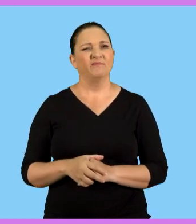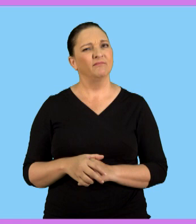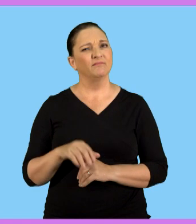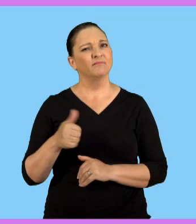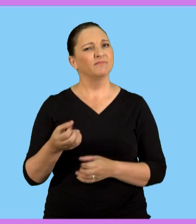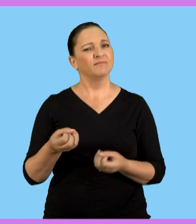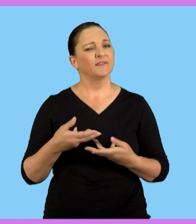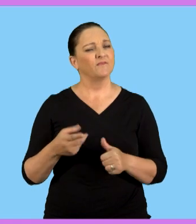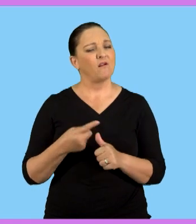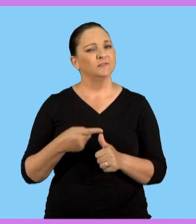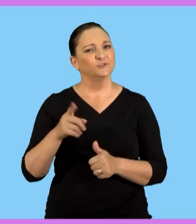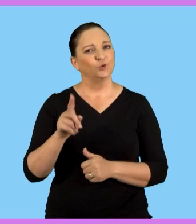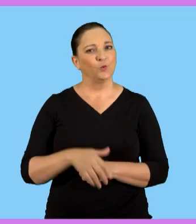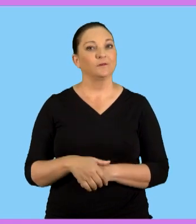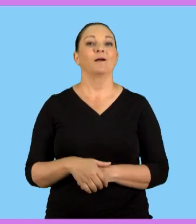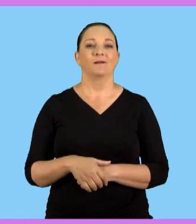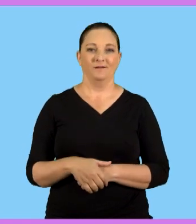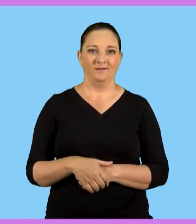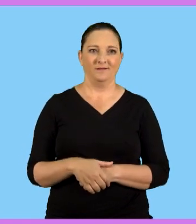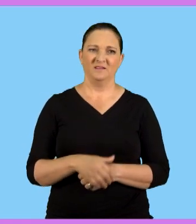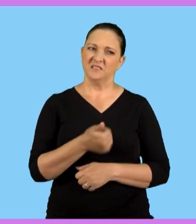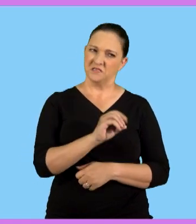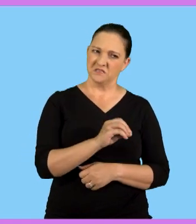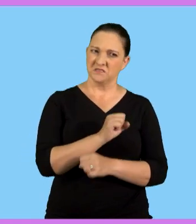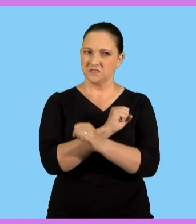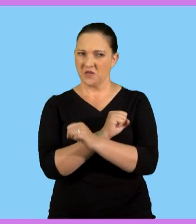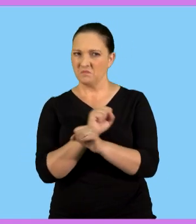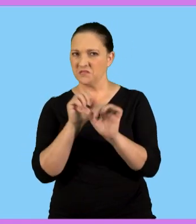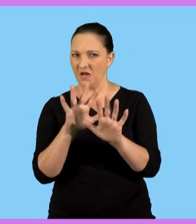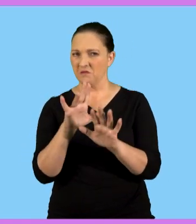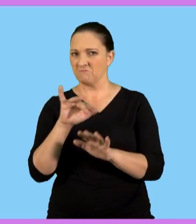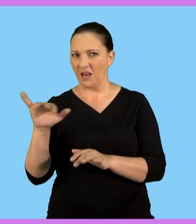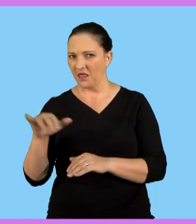All right, so what will that give us? 60 times 10 million.